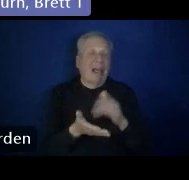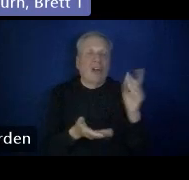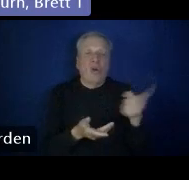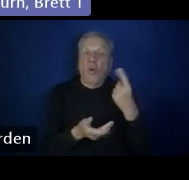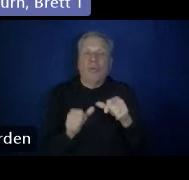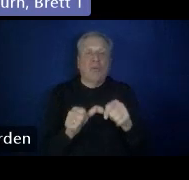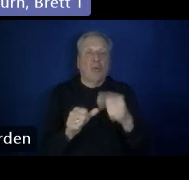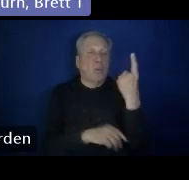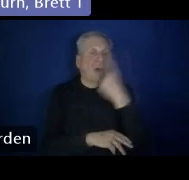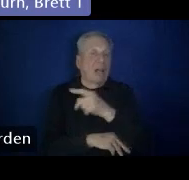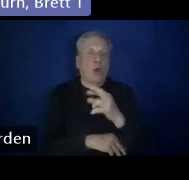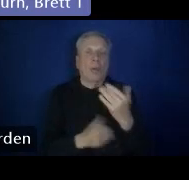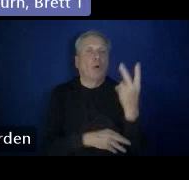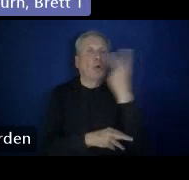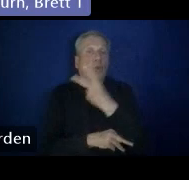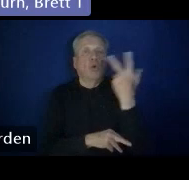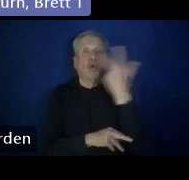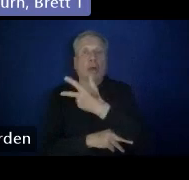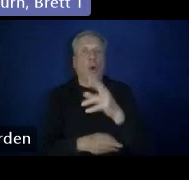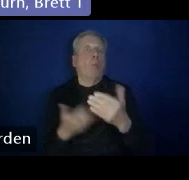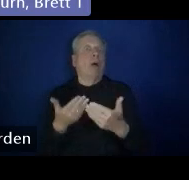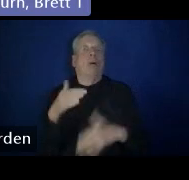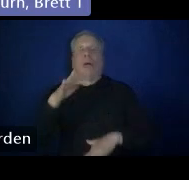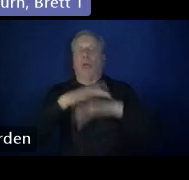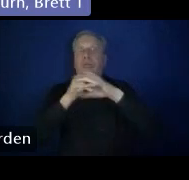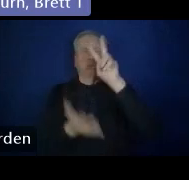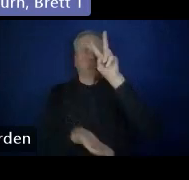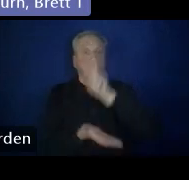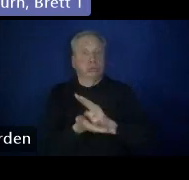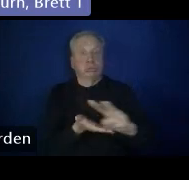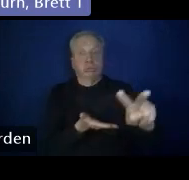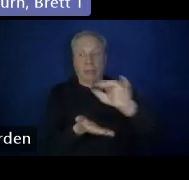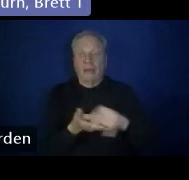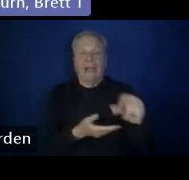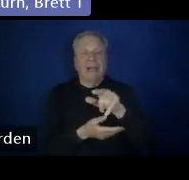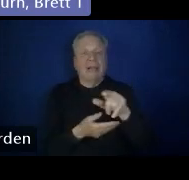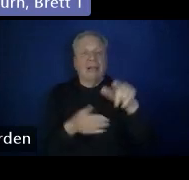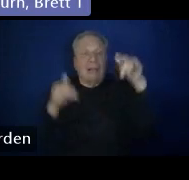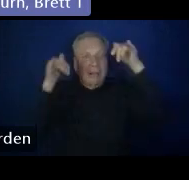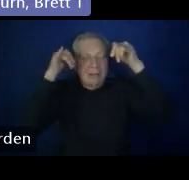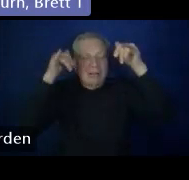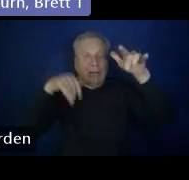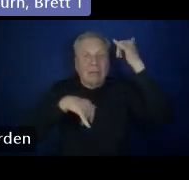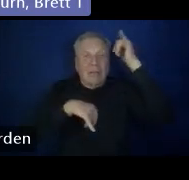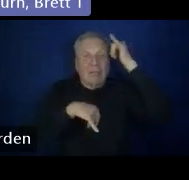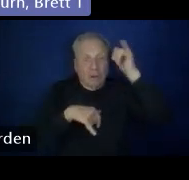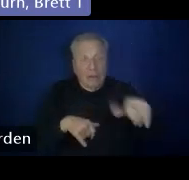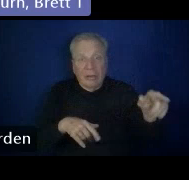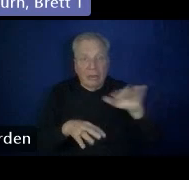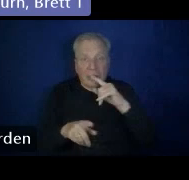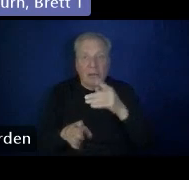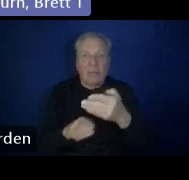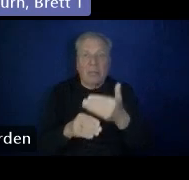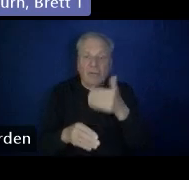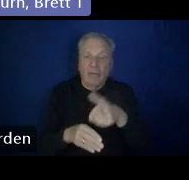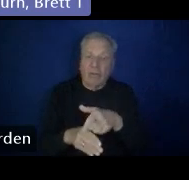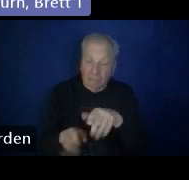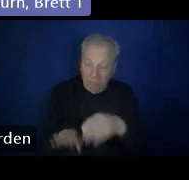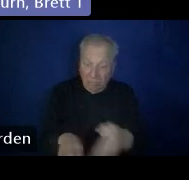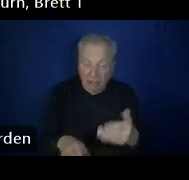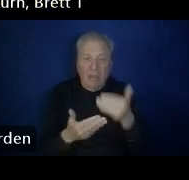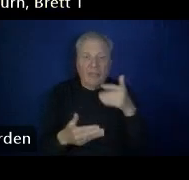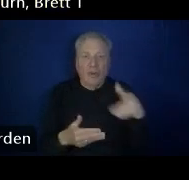may last 2 or 3 days or up to 2 weeks. Sometimes with a bison carcass, it may take 2 weeks before bears finish